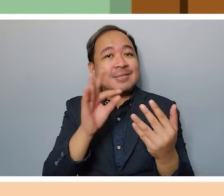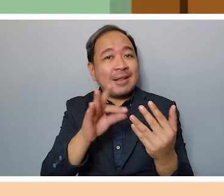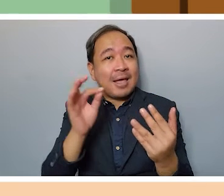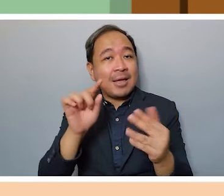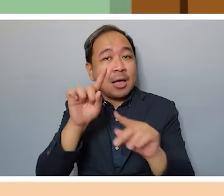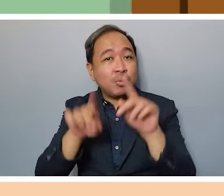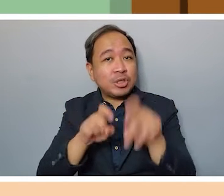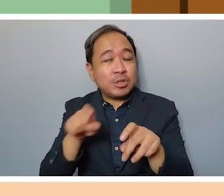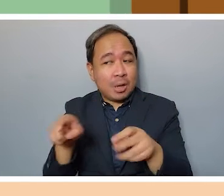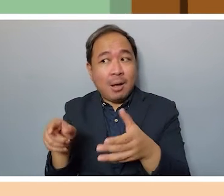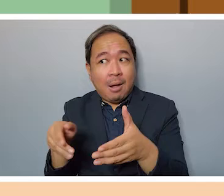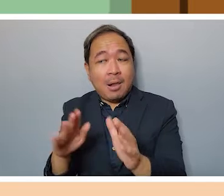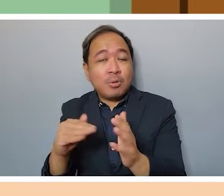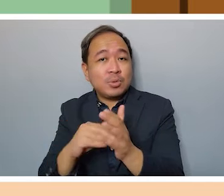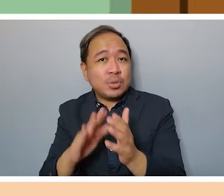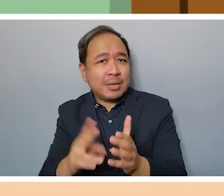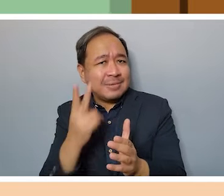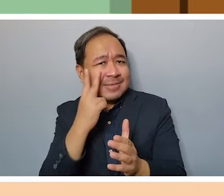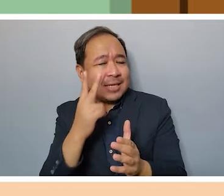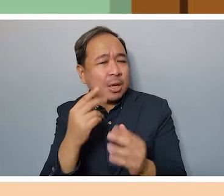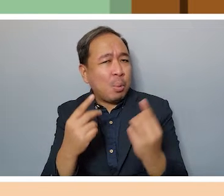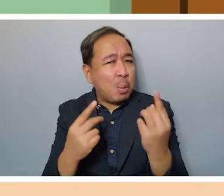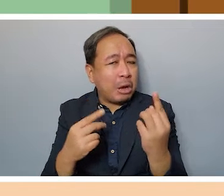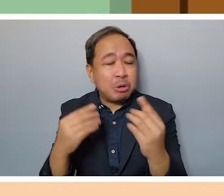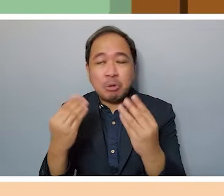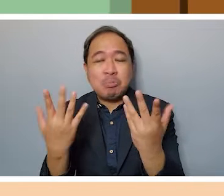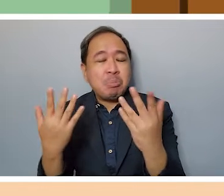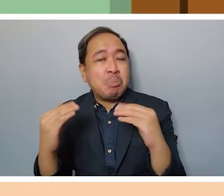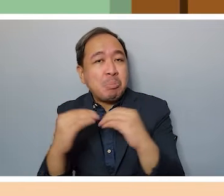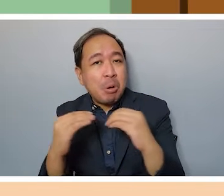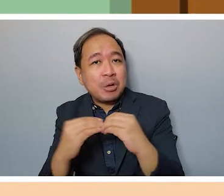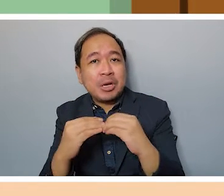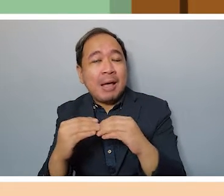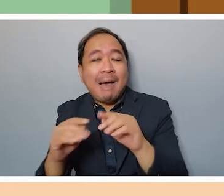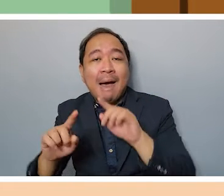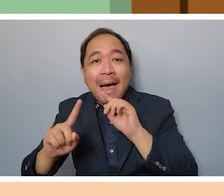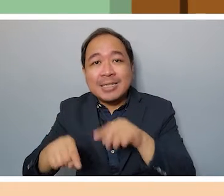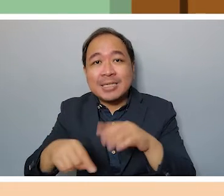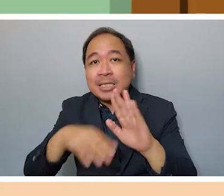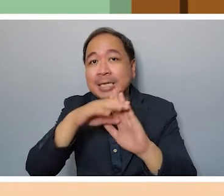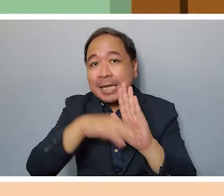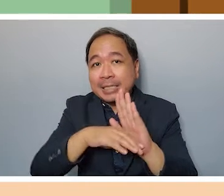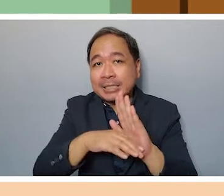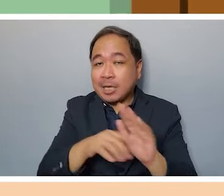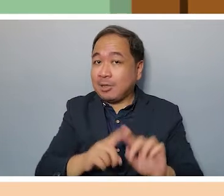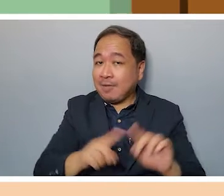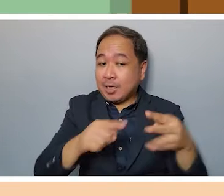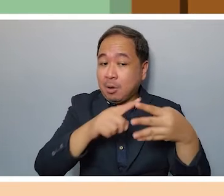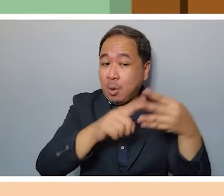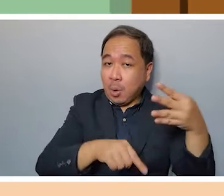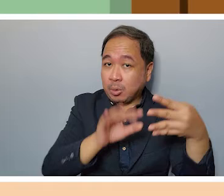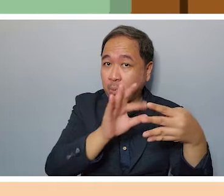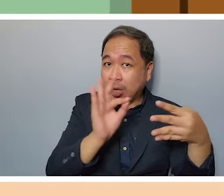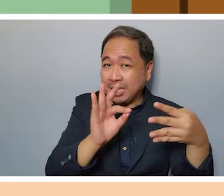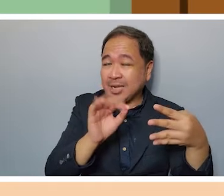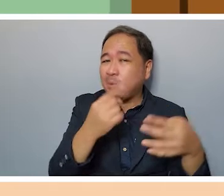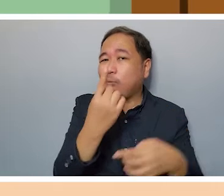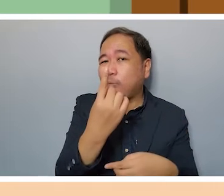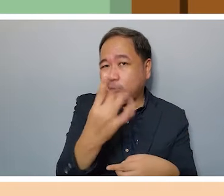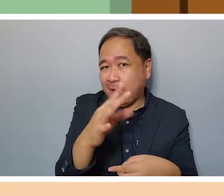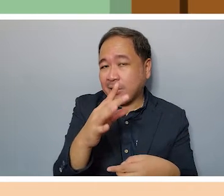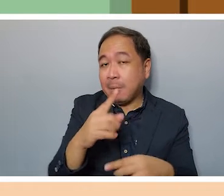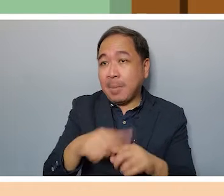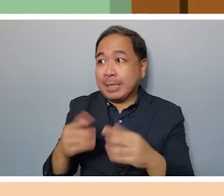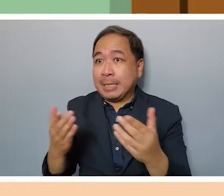MultiSelect questions allow students to identify 1 or more correct answers in a list, unlike multiple choice questions where they are only